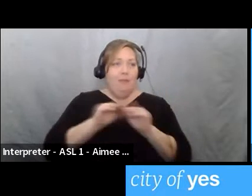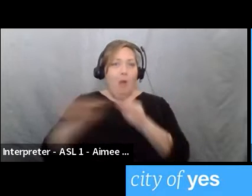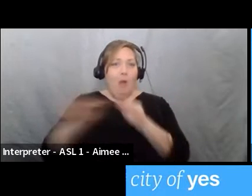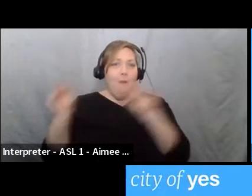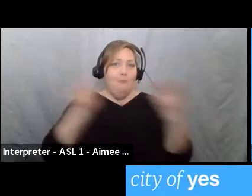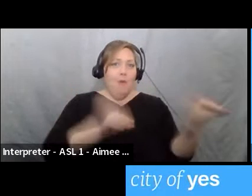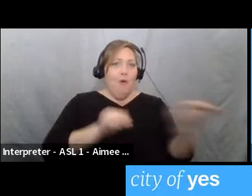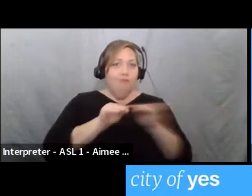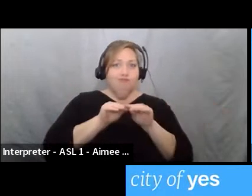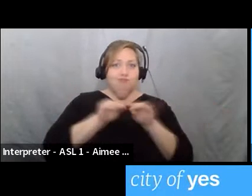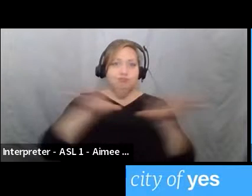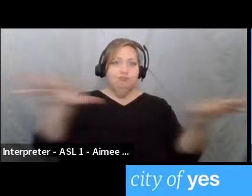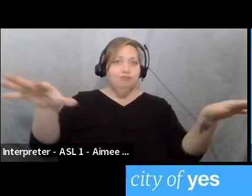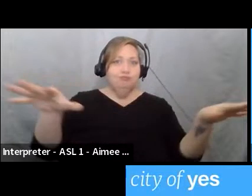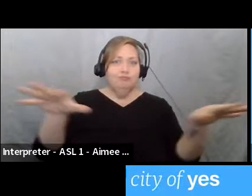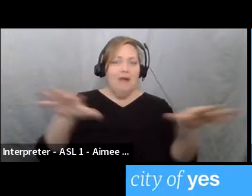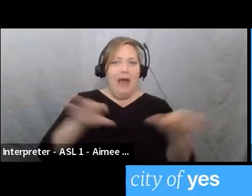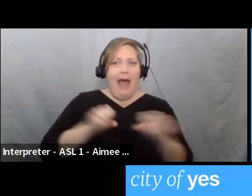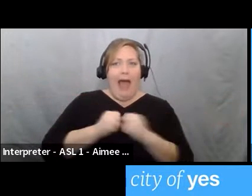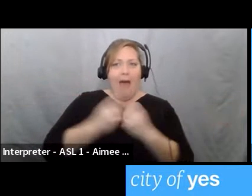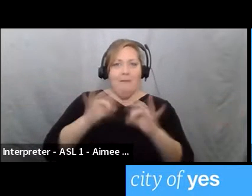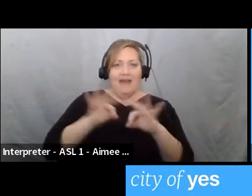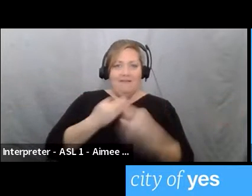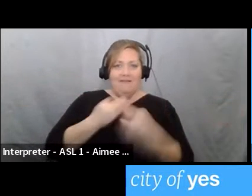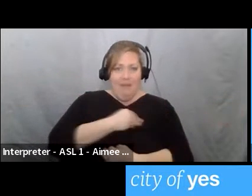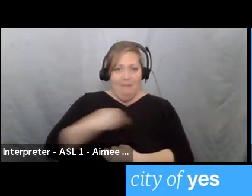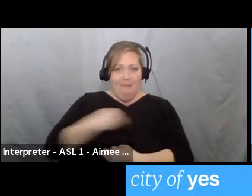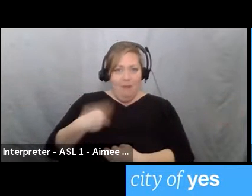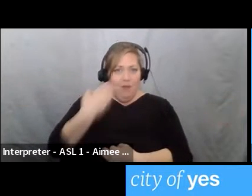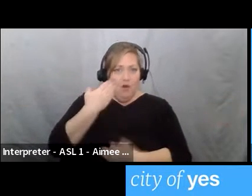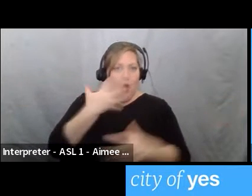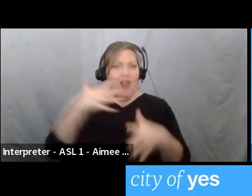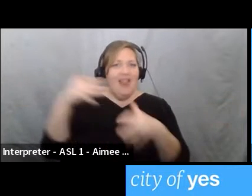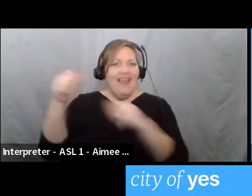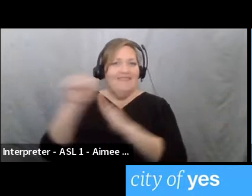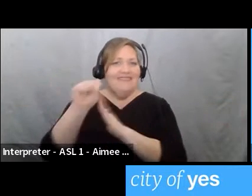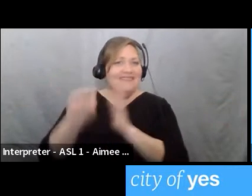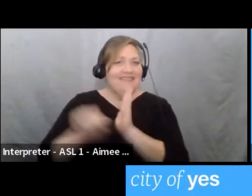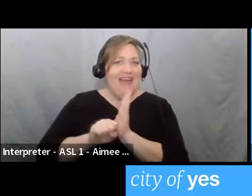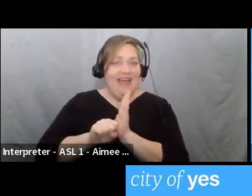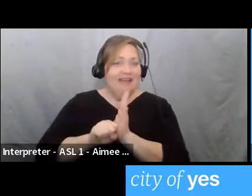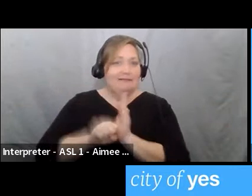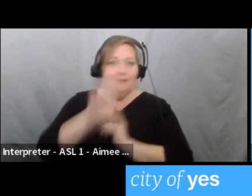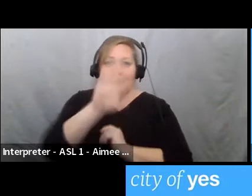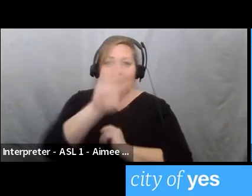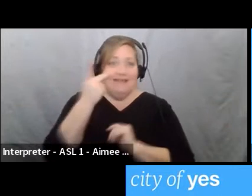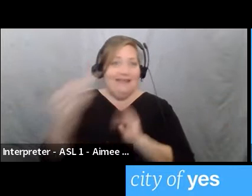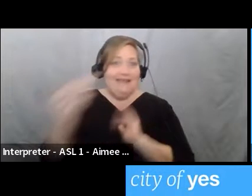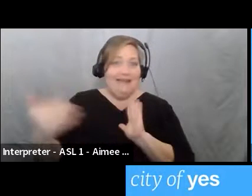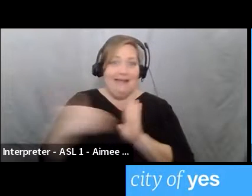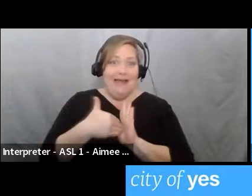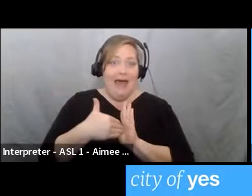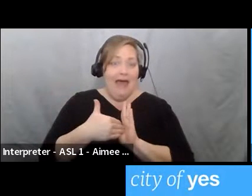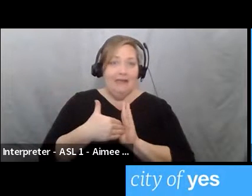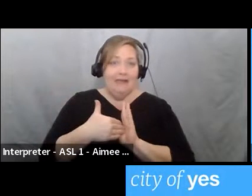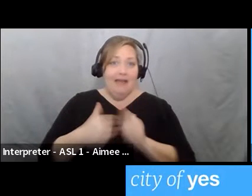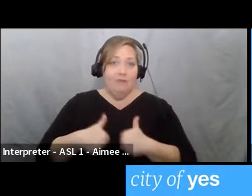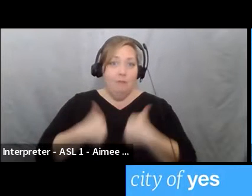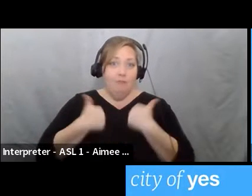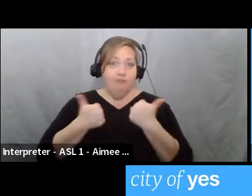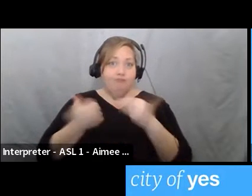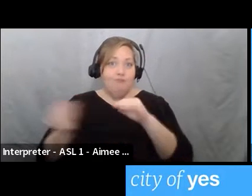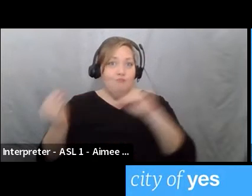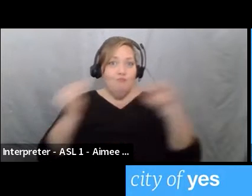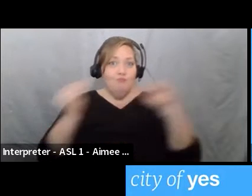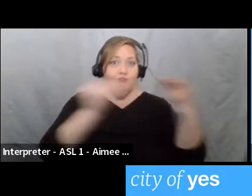a lot here, by the way. Like, how many family members do we know that left the state, and now we never see them? So